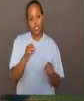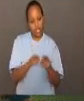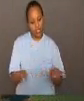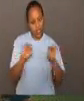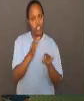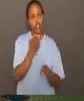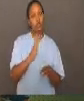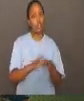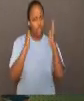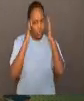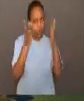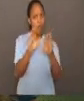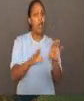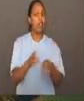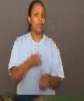issues.